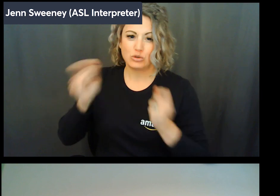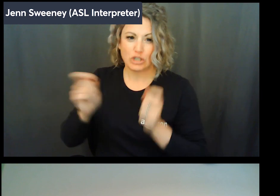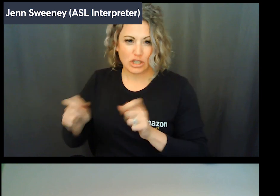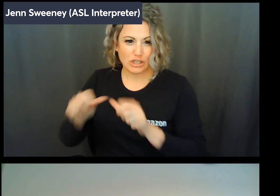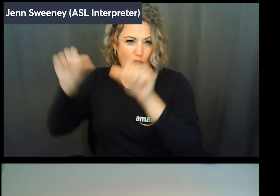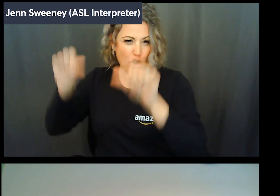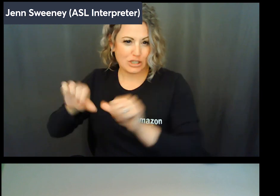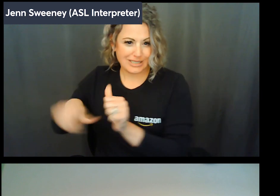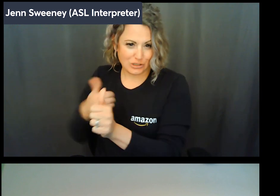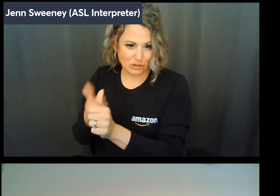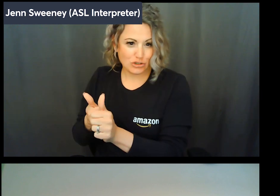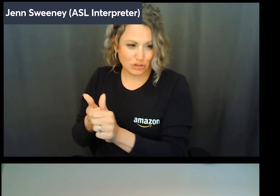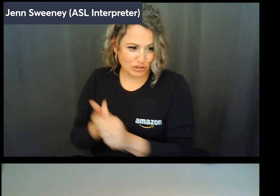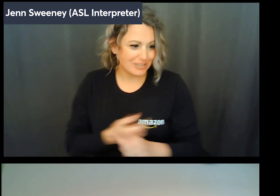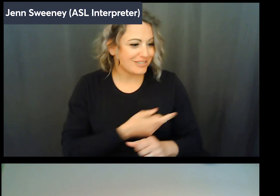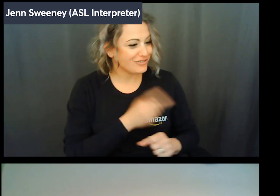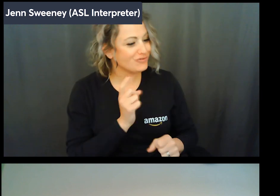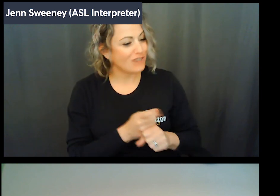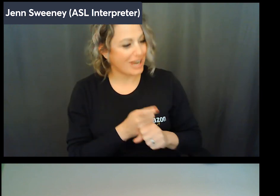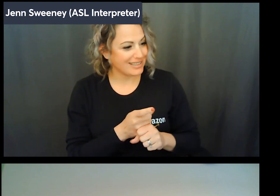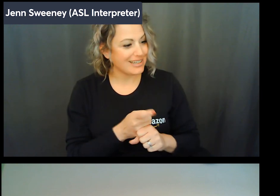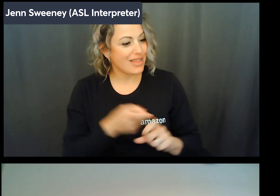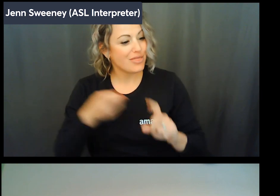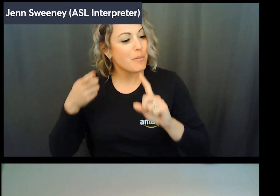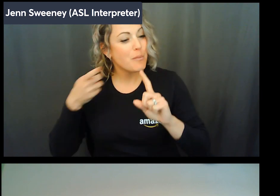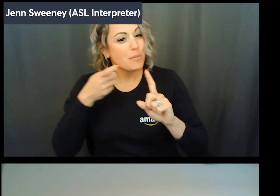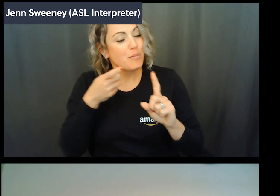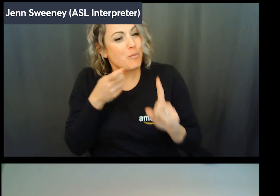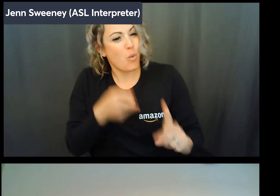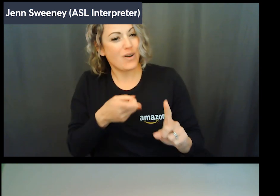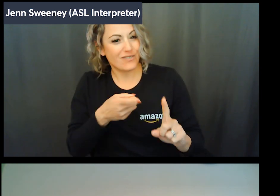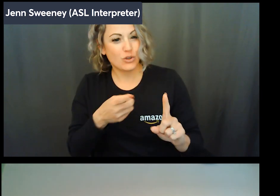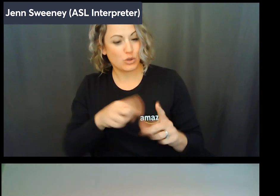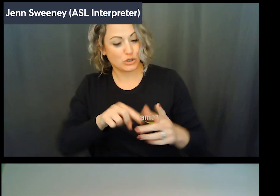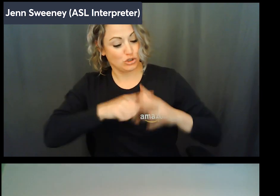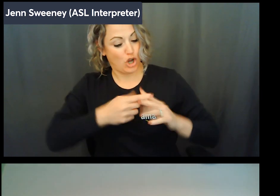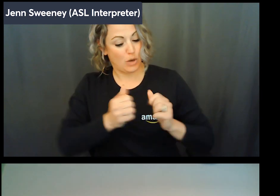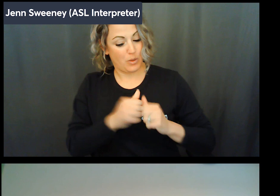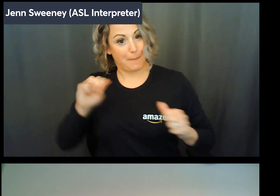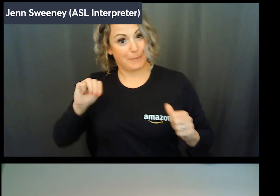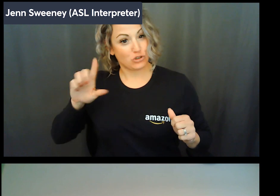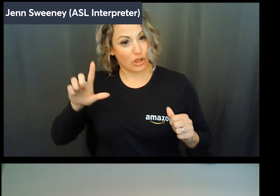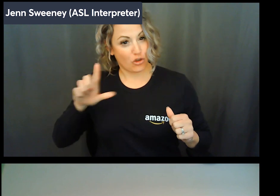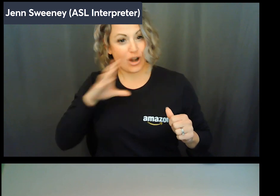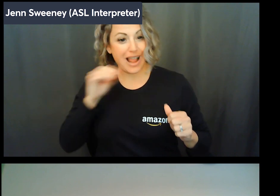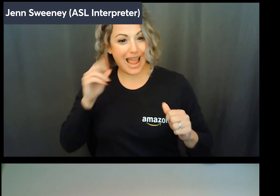was also thinking at it from the point of view of, I'm getting started with machine learning and inference,